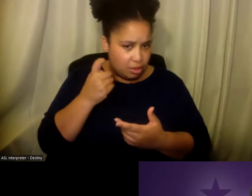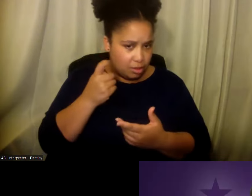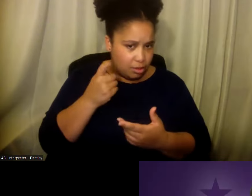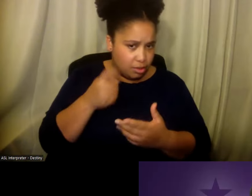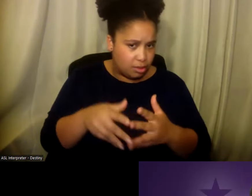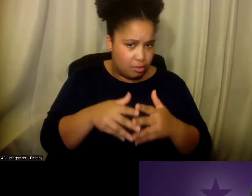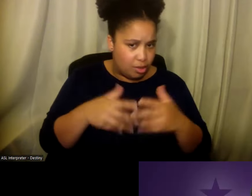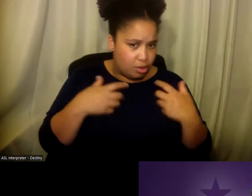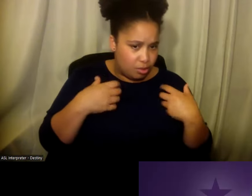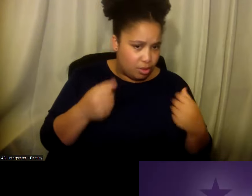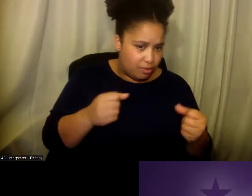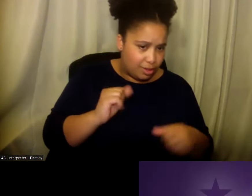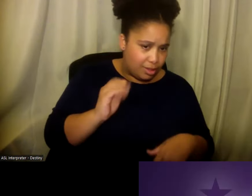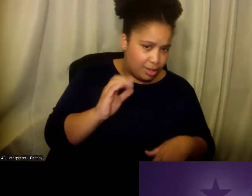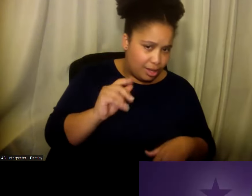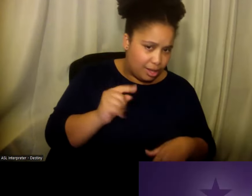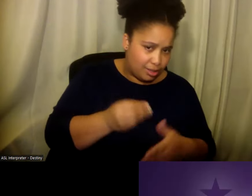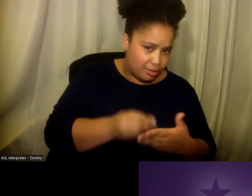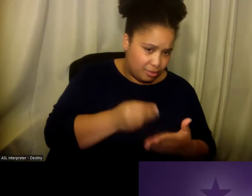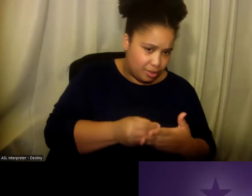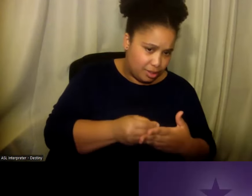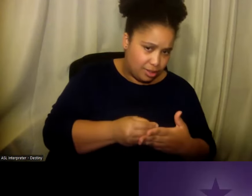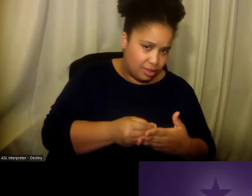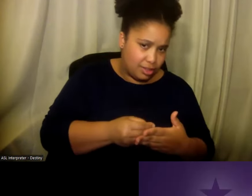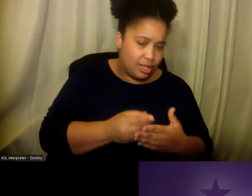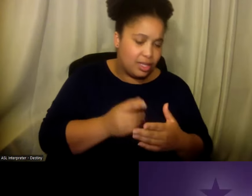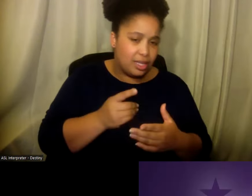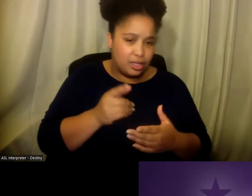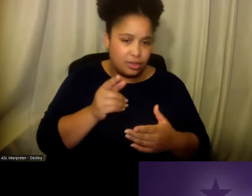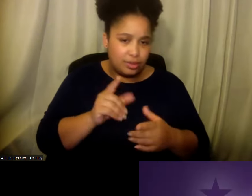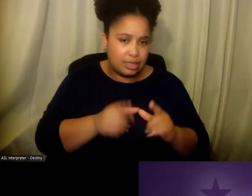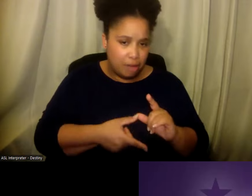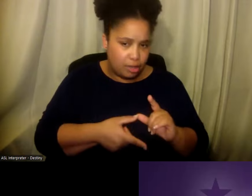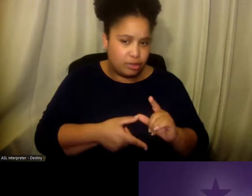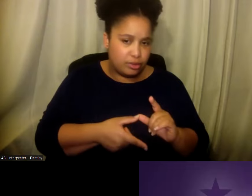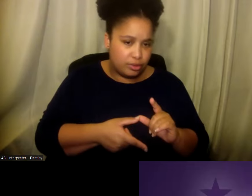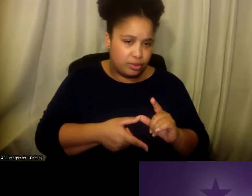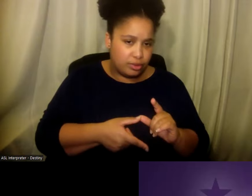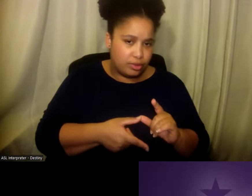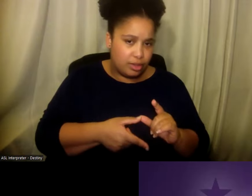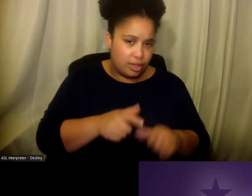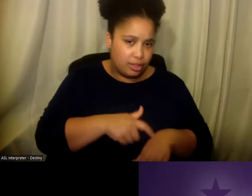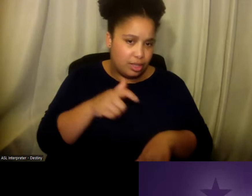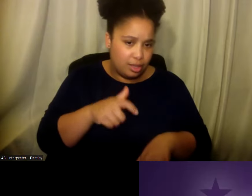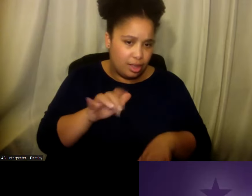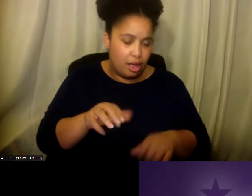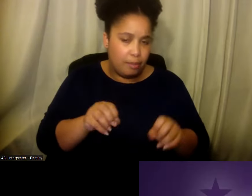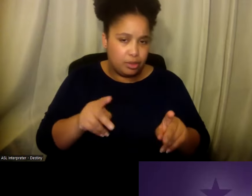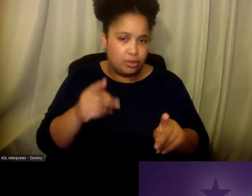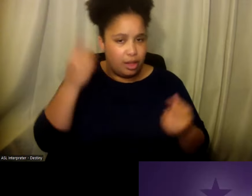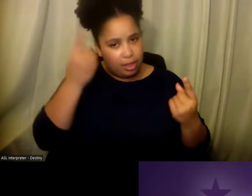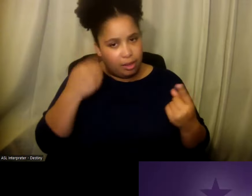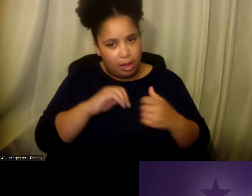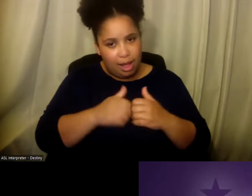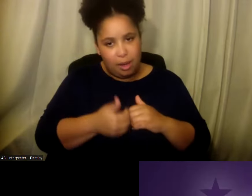American Recovery Act funding, or this? Right, and that's when that just naturally expires, right? And so now there's an opportunity to think about